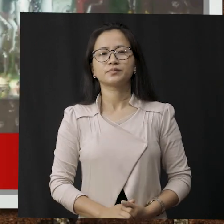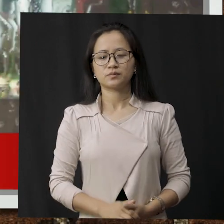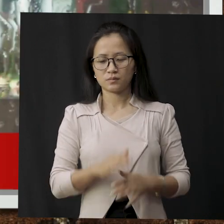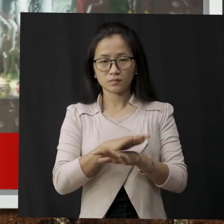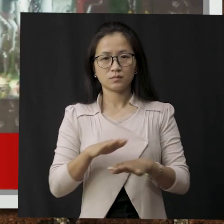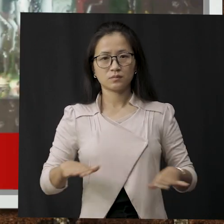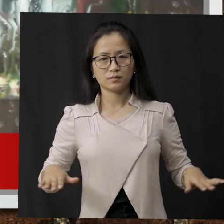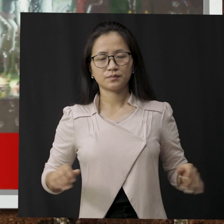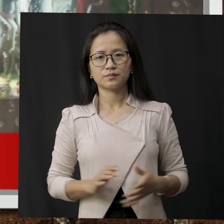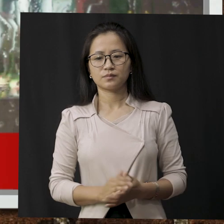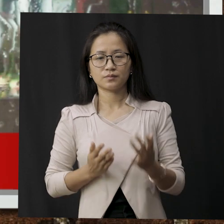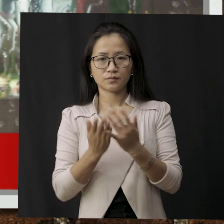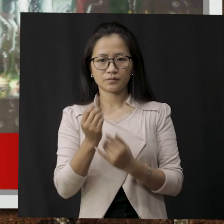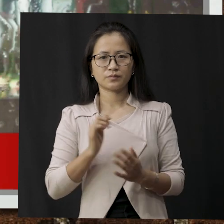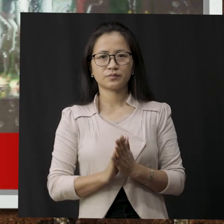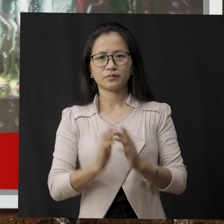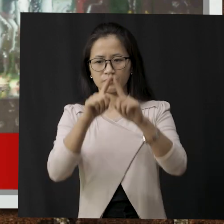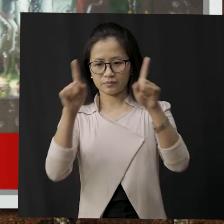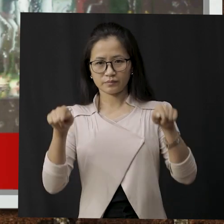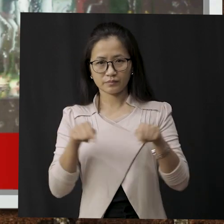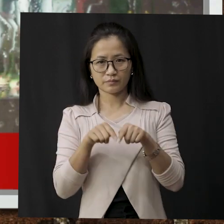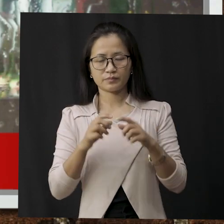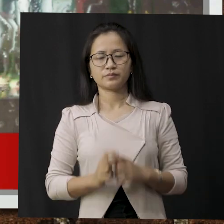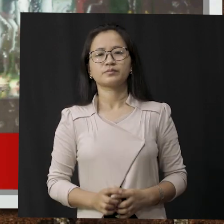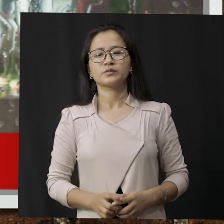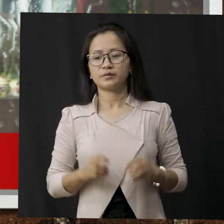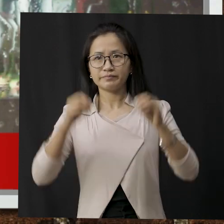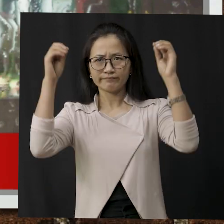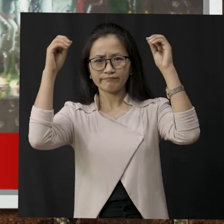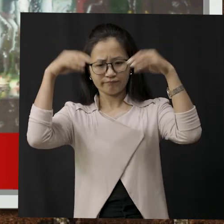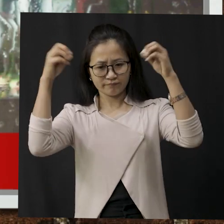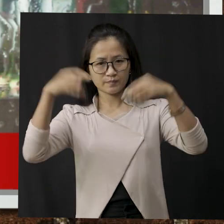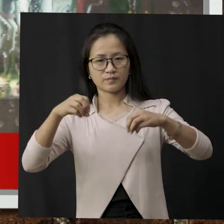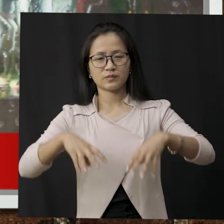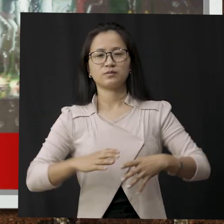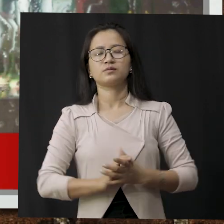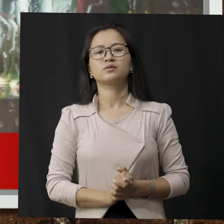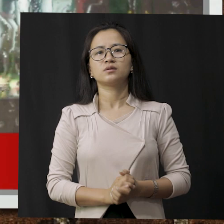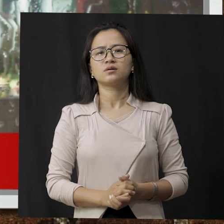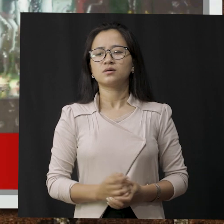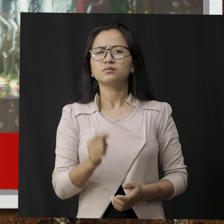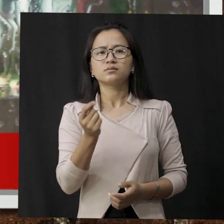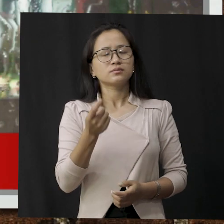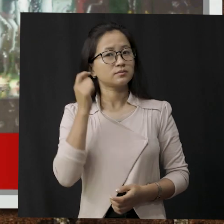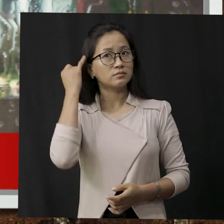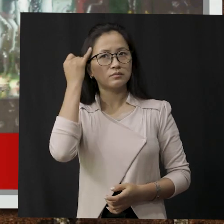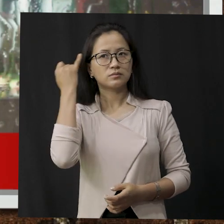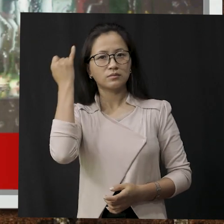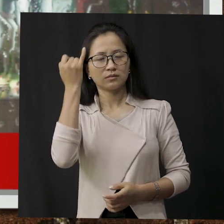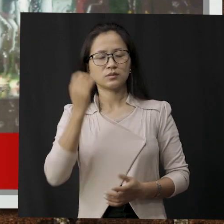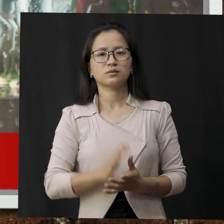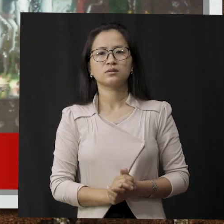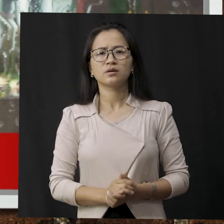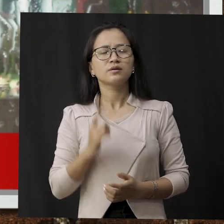So students, through this picture, we can see that it is raining, right? So can you just imagine